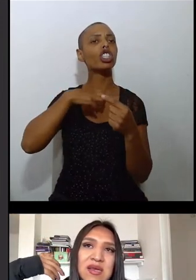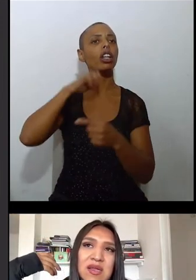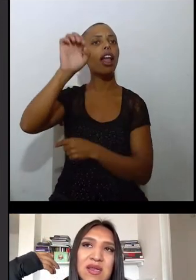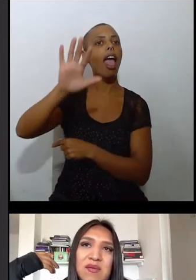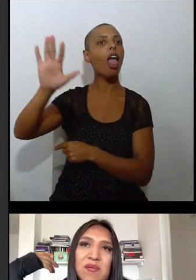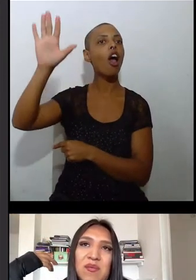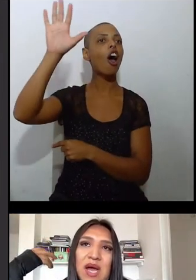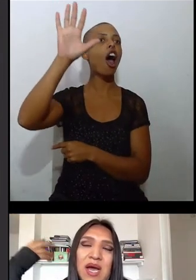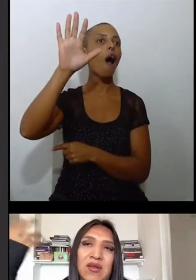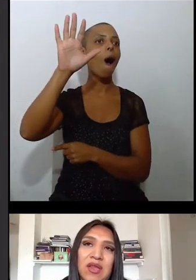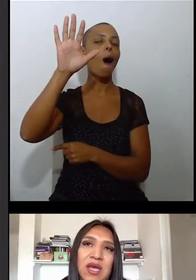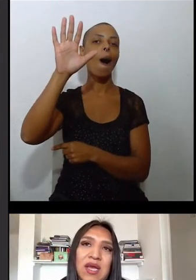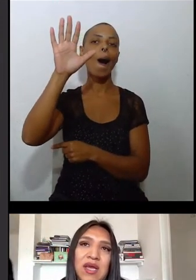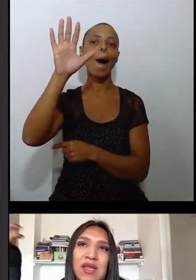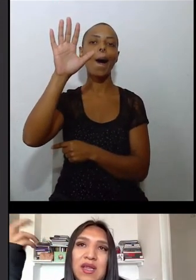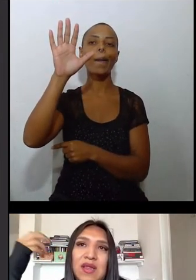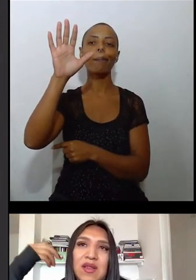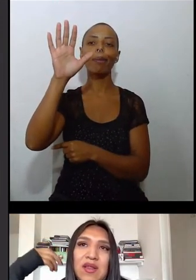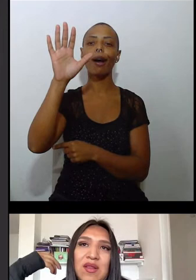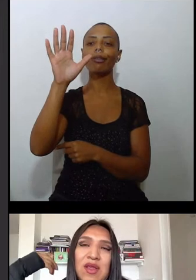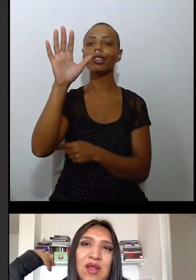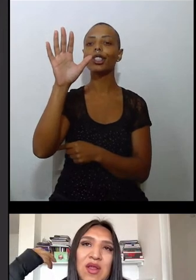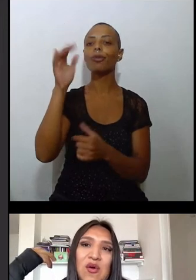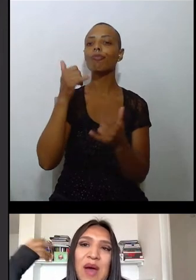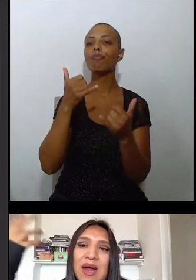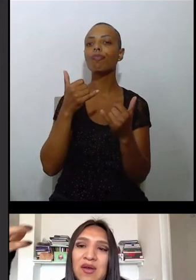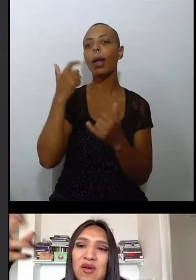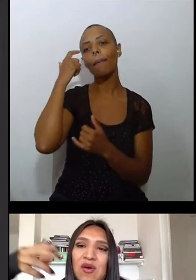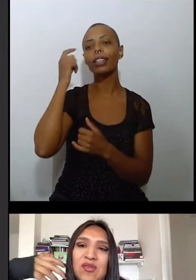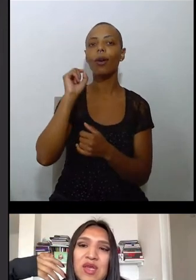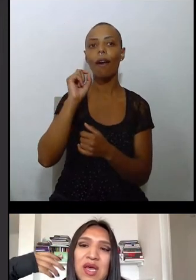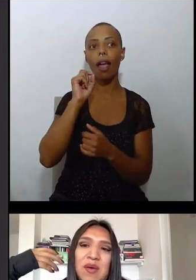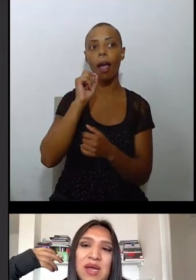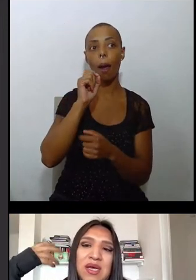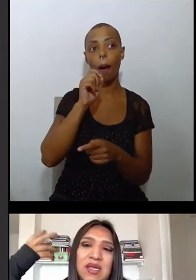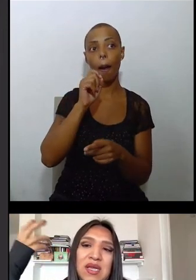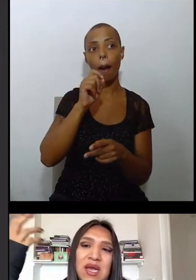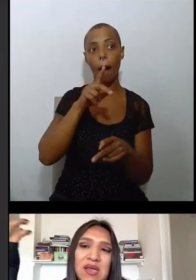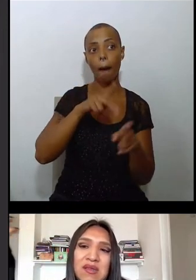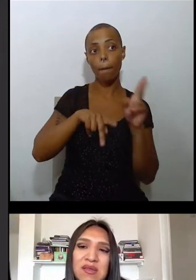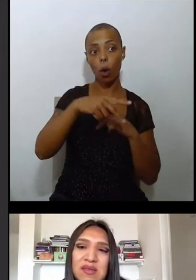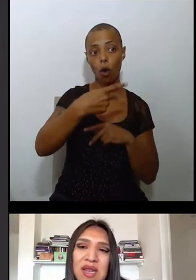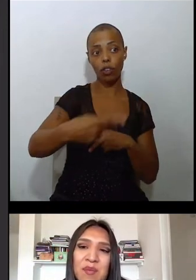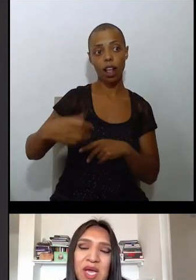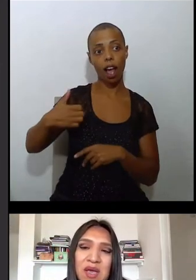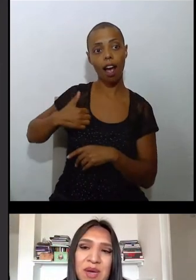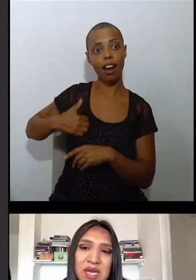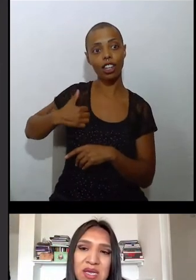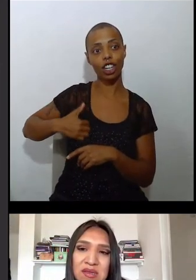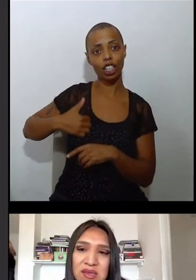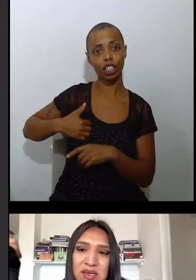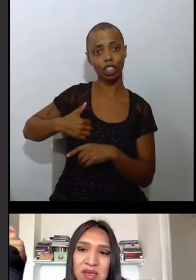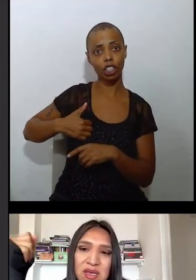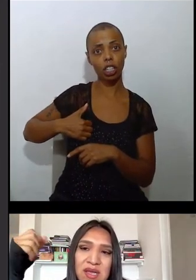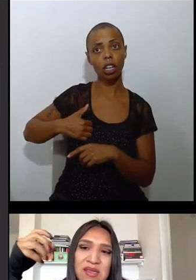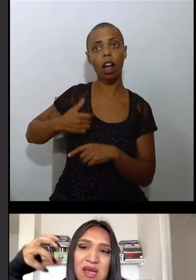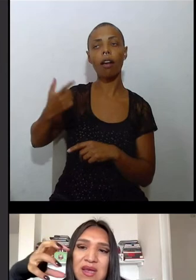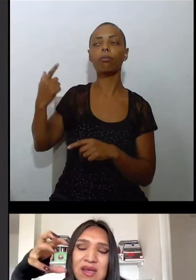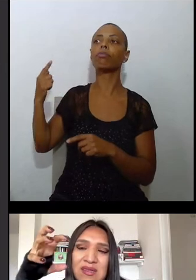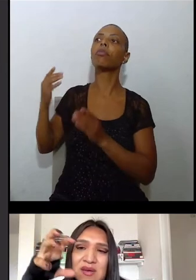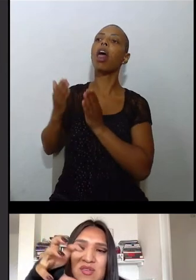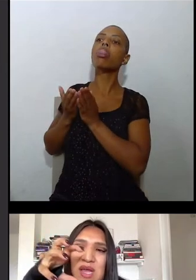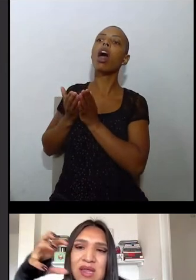idea of the things that we bring from Europe and that idea of believing that the